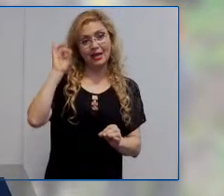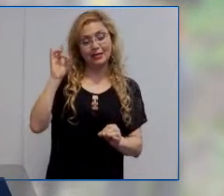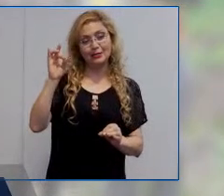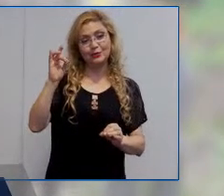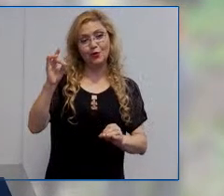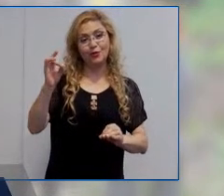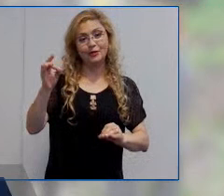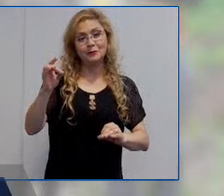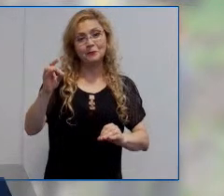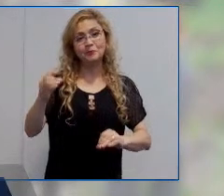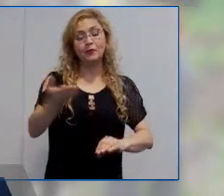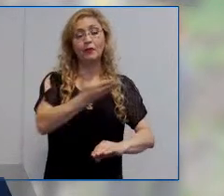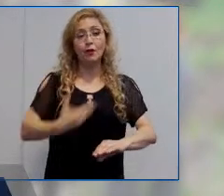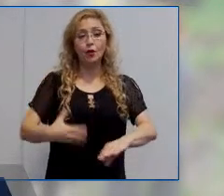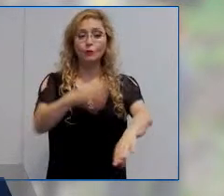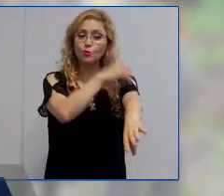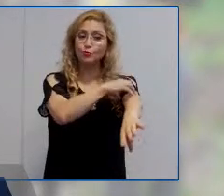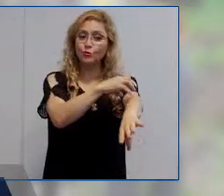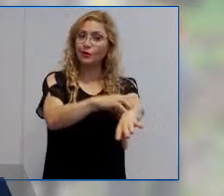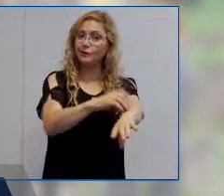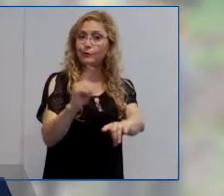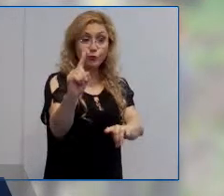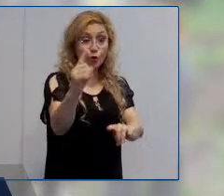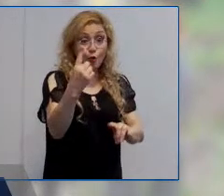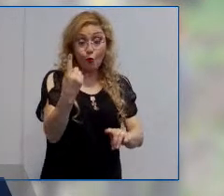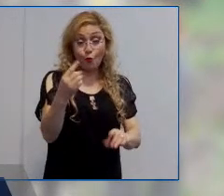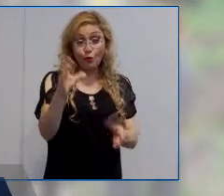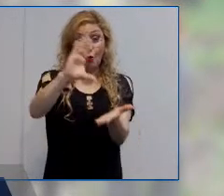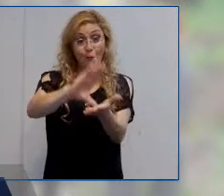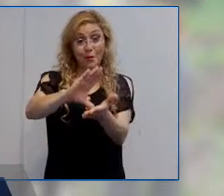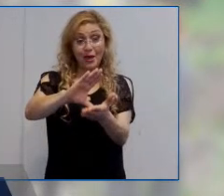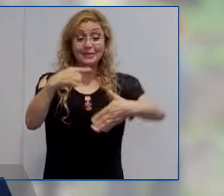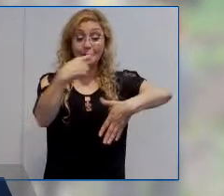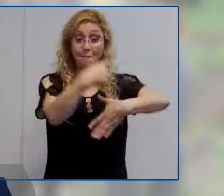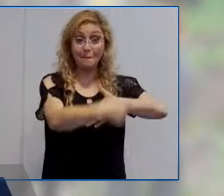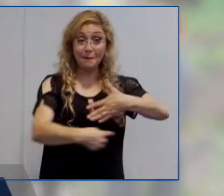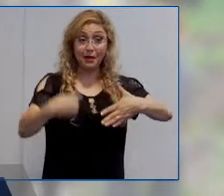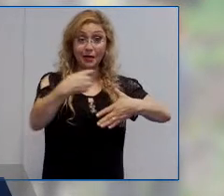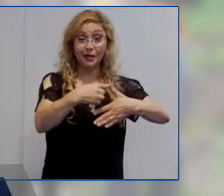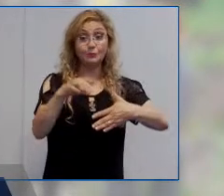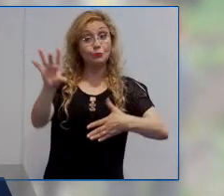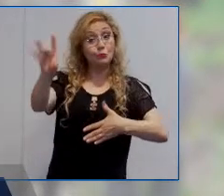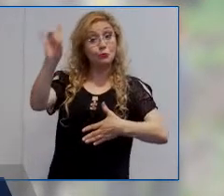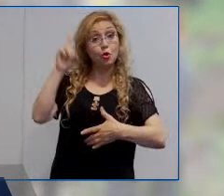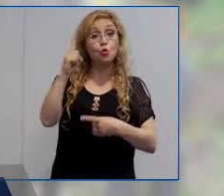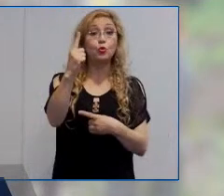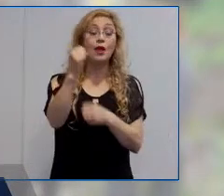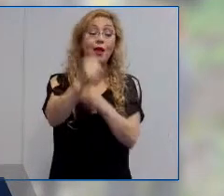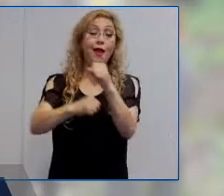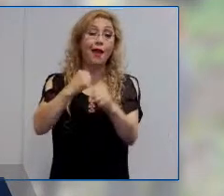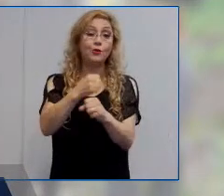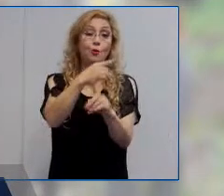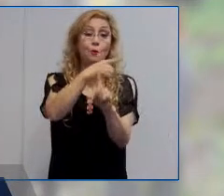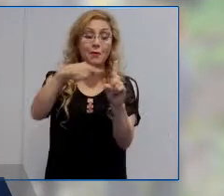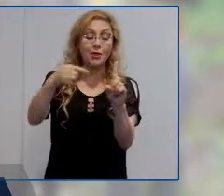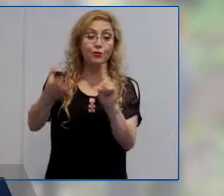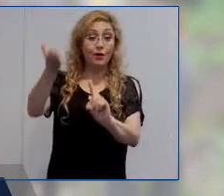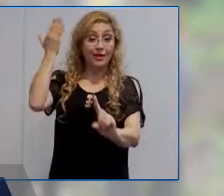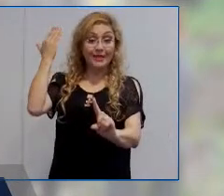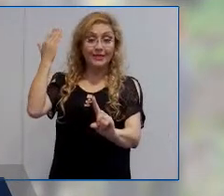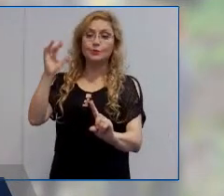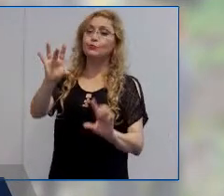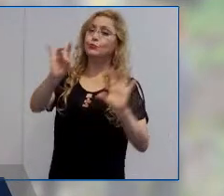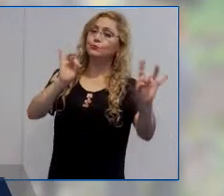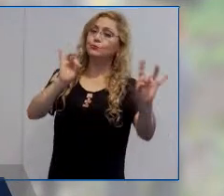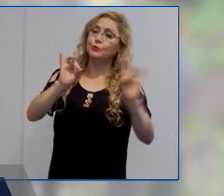governments. Finally, Chile has had elections there. It was the only Latin American country lagging behind, and these were elected a year and a half